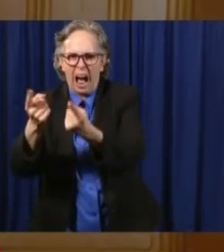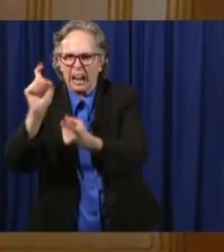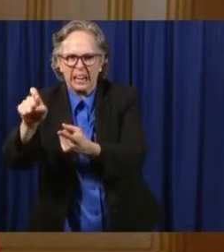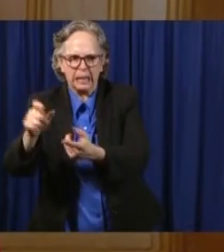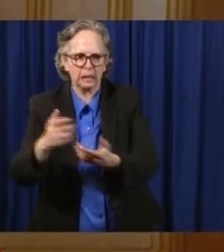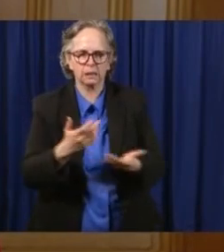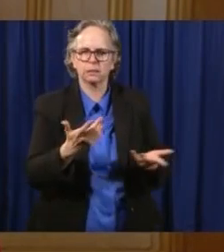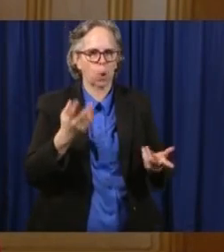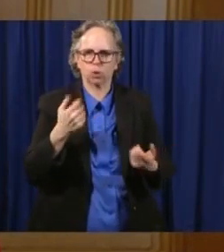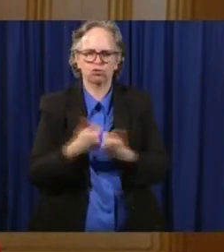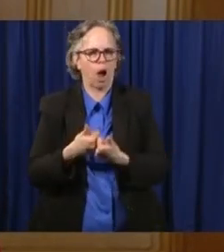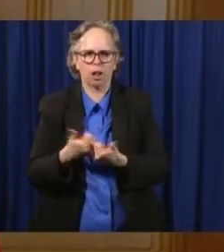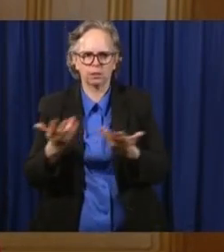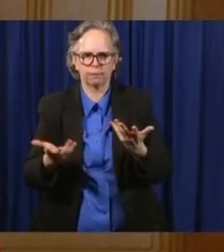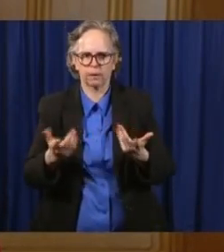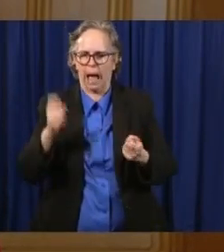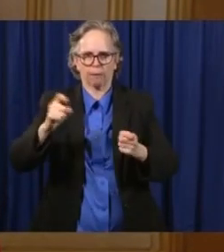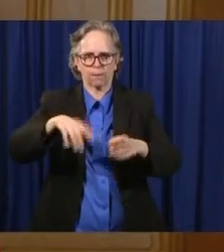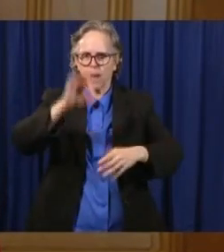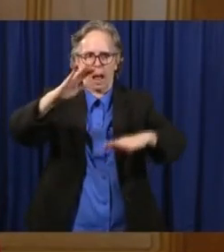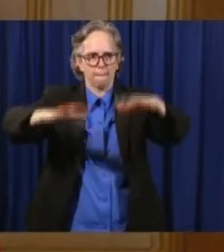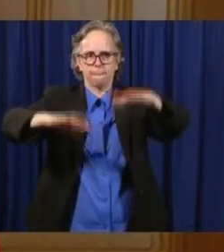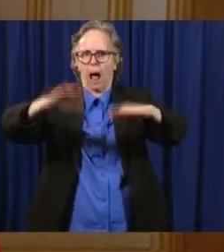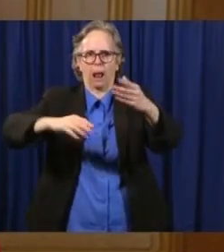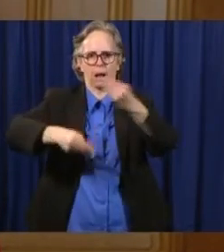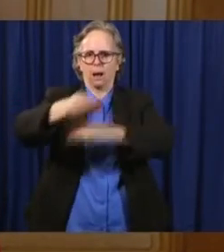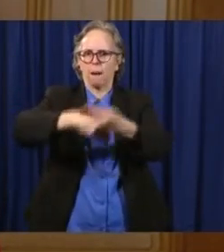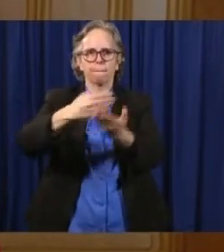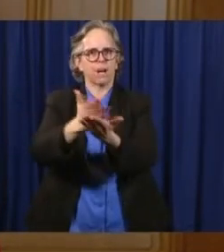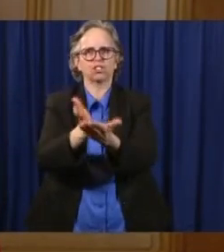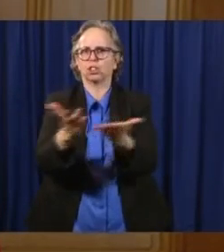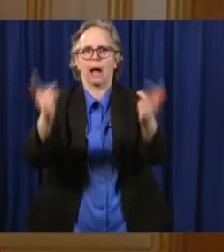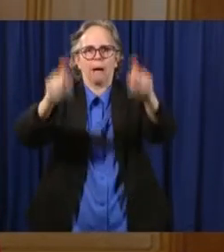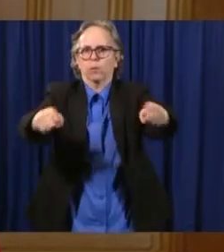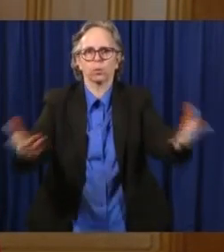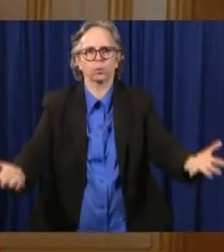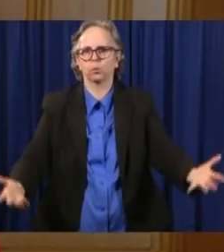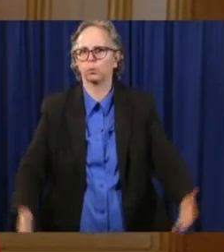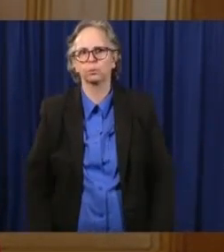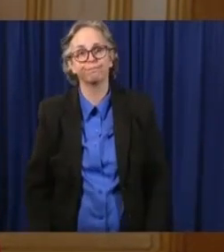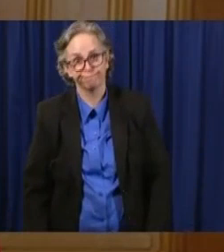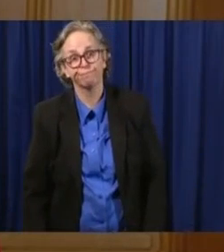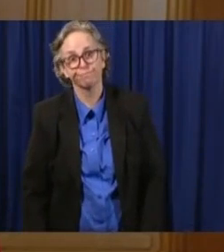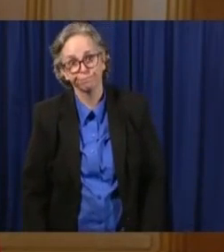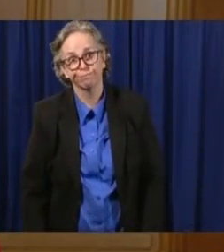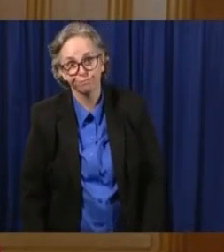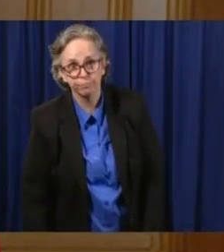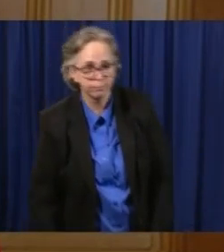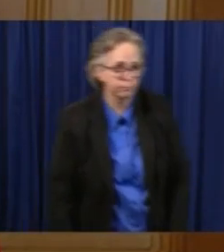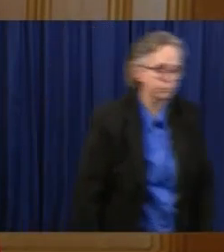We do not have the option of printing more money. So we have to balance the budget. Thank you, Governor.